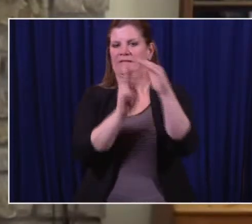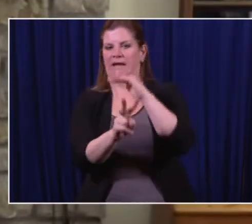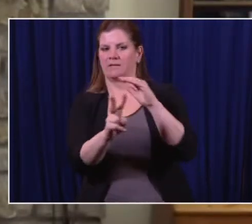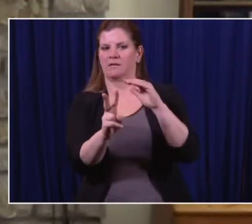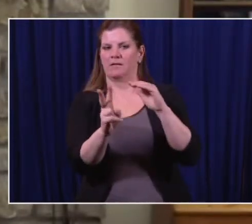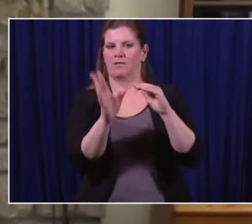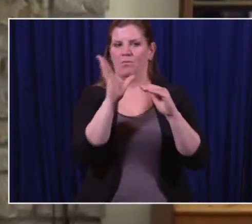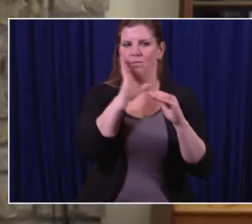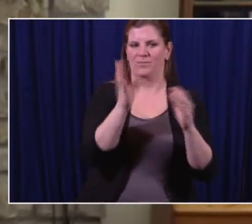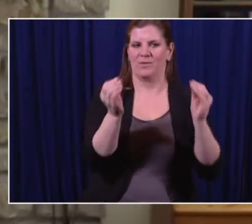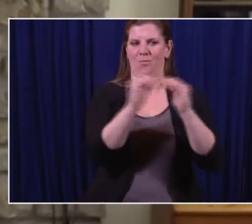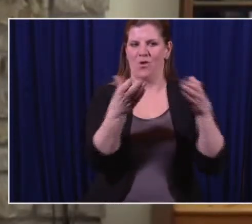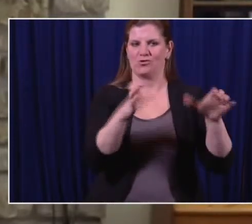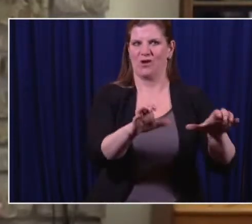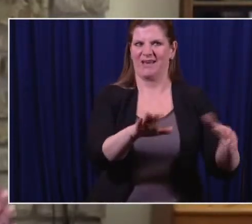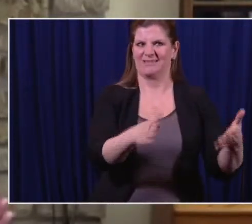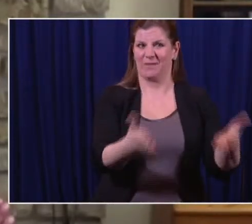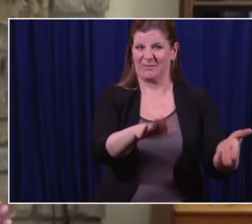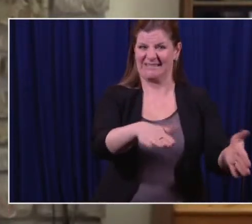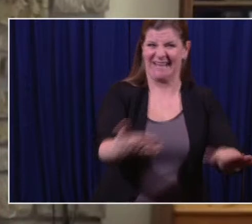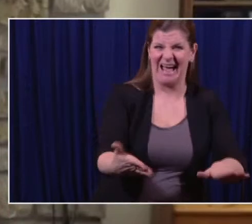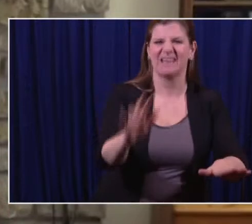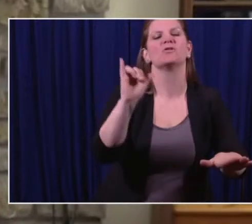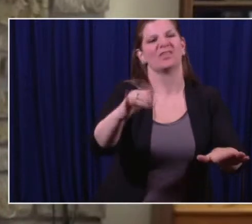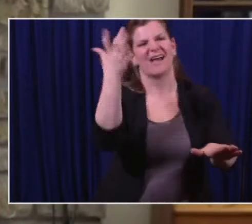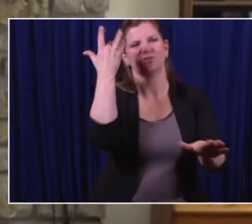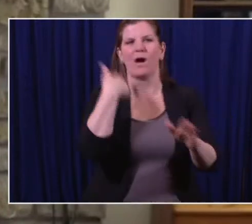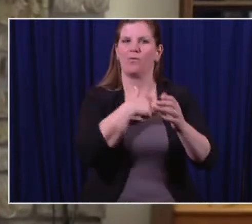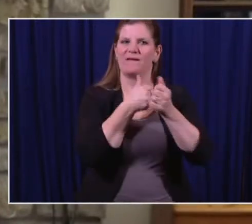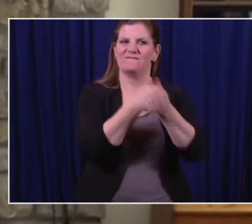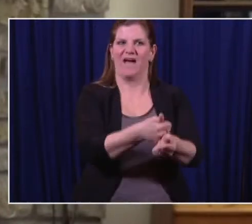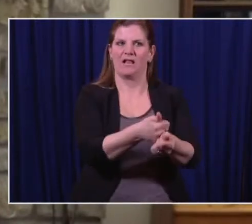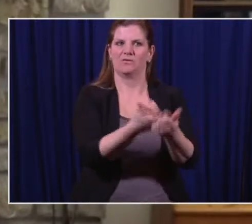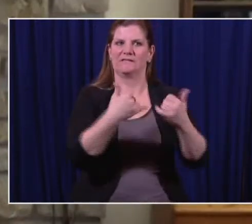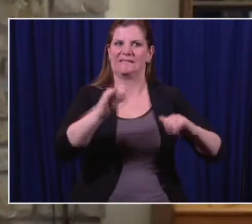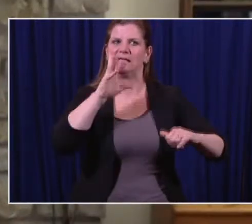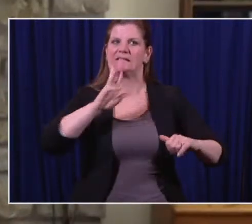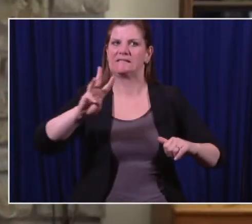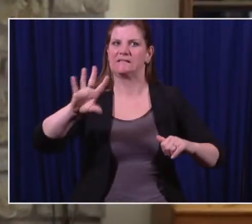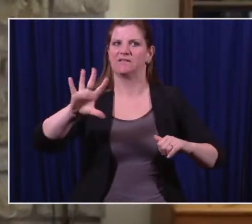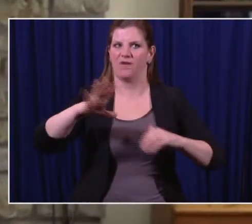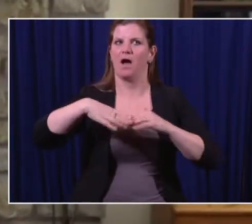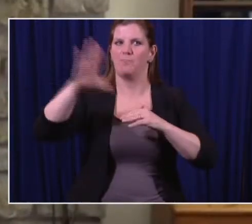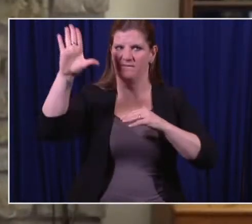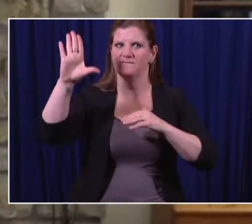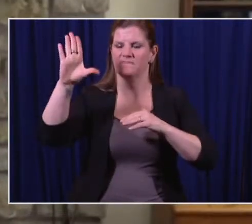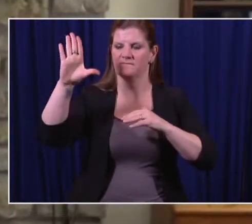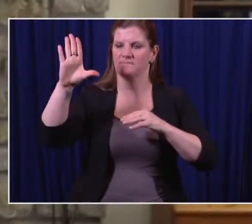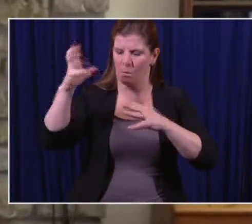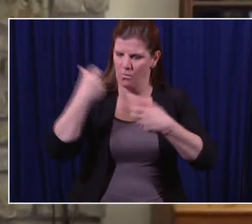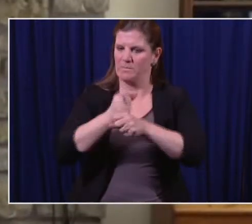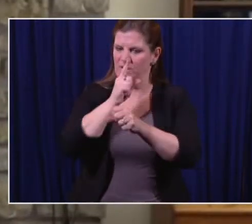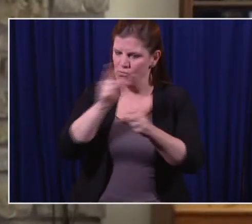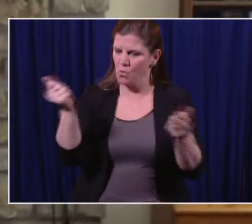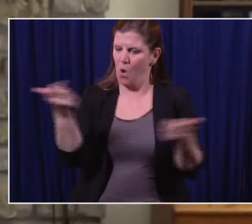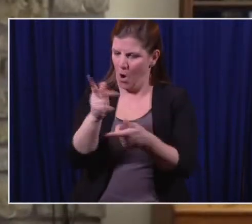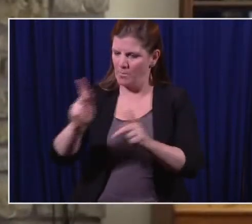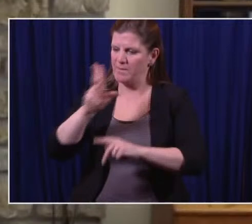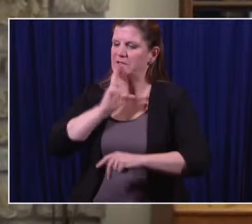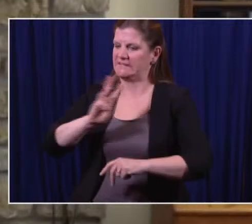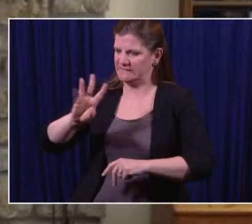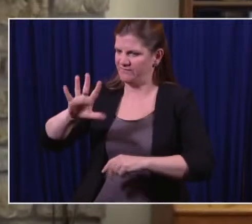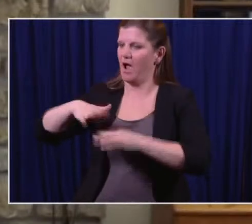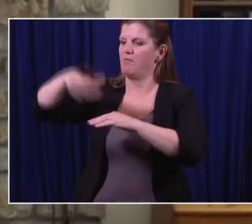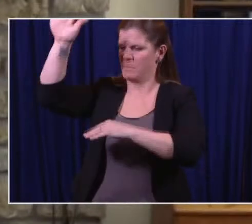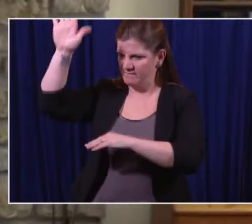We're going to hold at 65 until we're clear that people have been able to get their shots in that